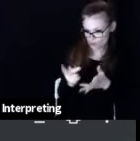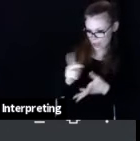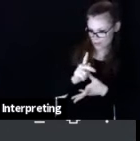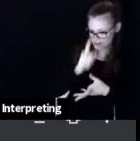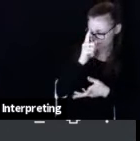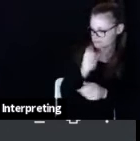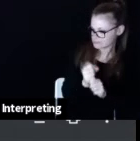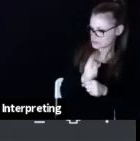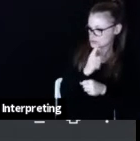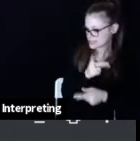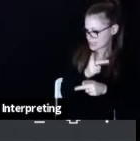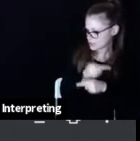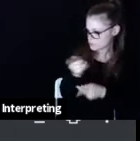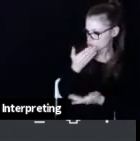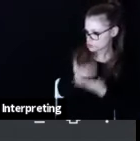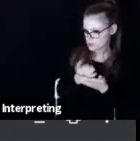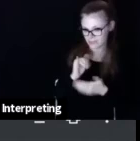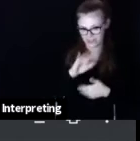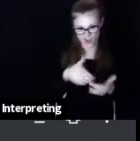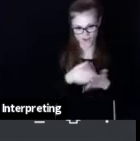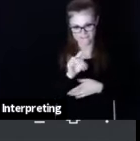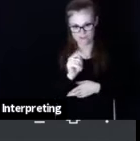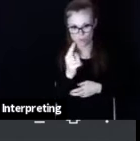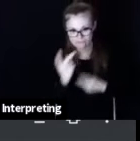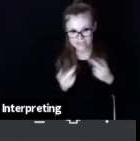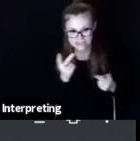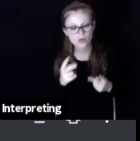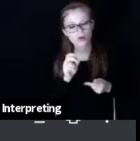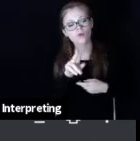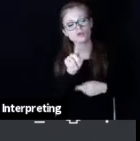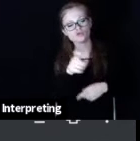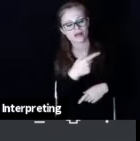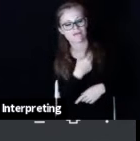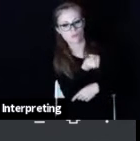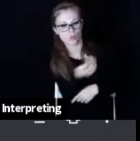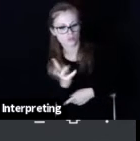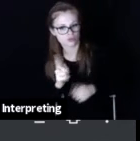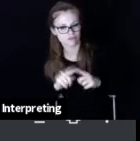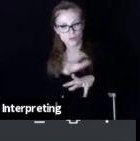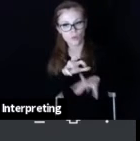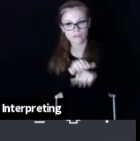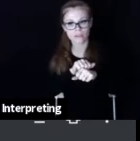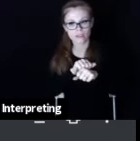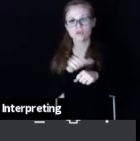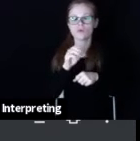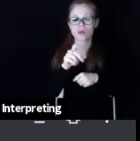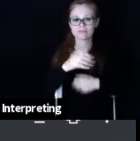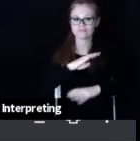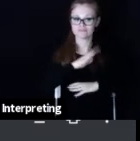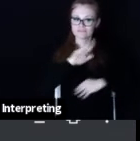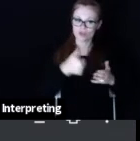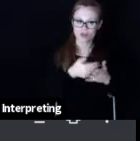of you, will fit into one visit or whether you should be planning multiple visits to have all of your needs met.